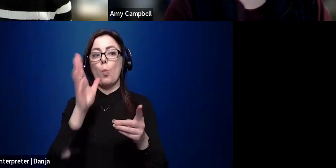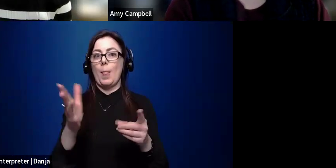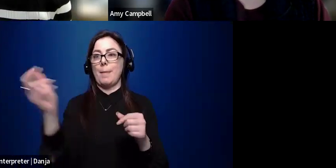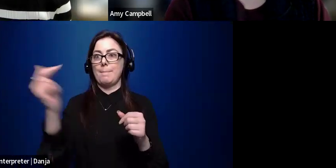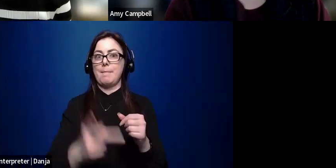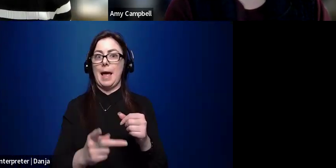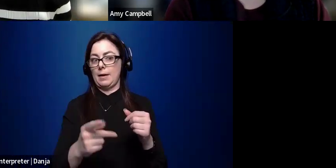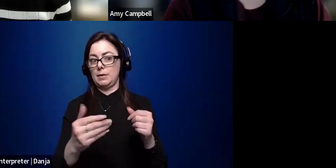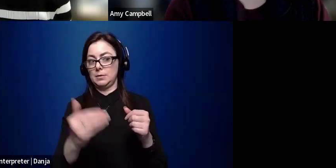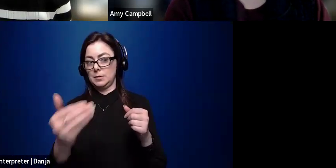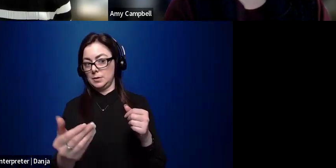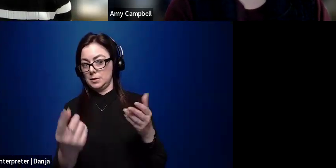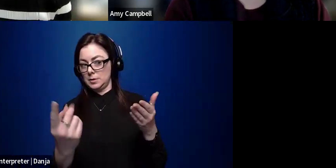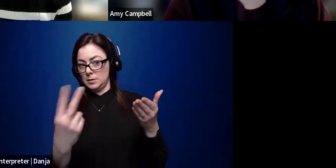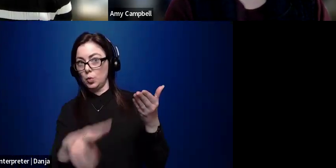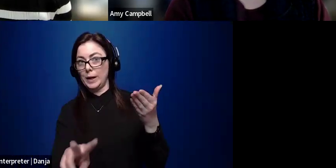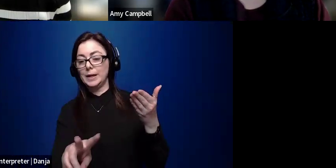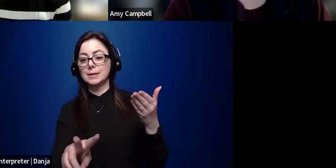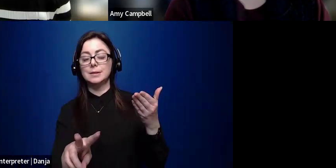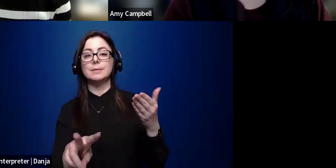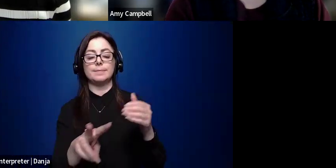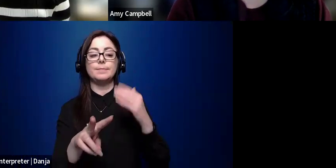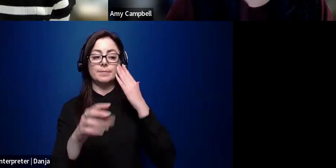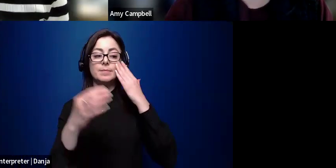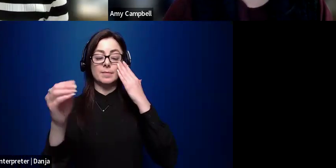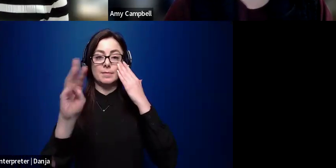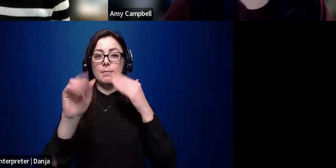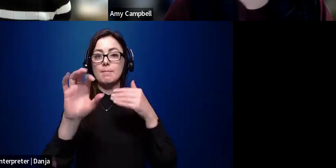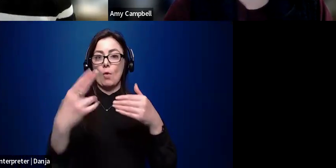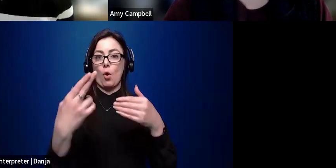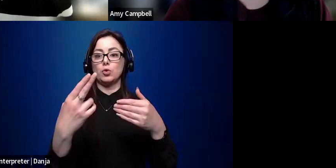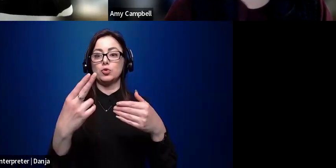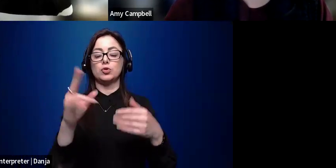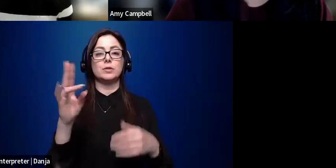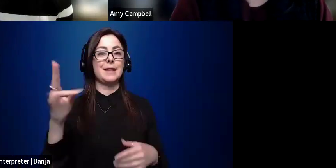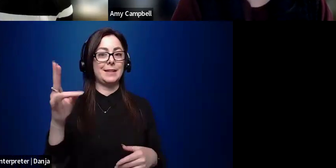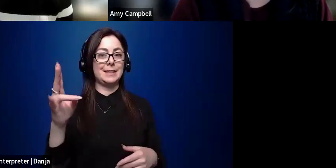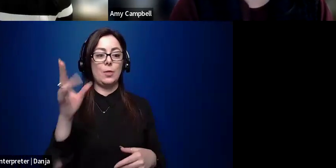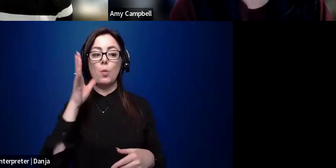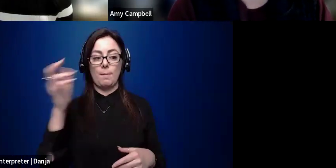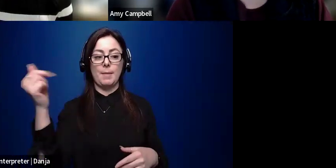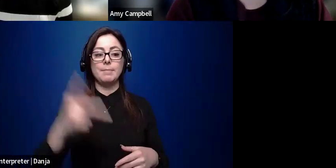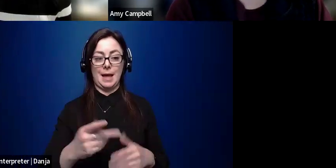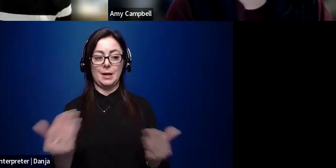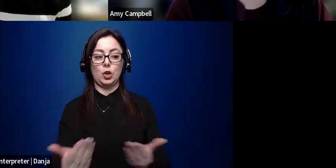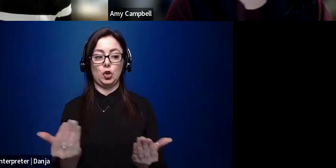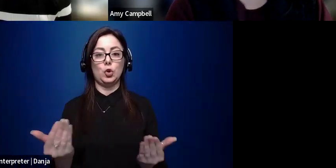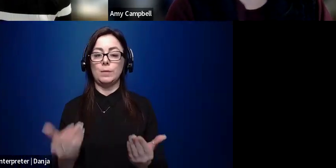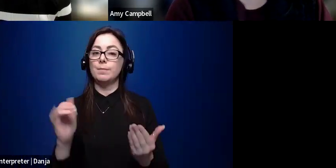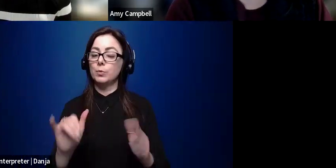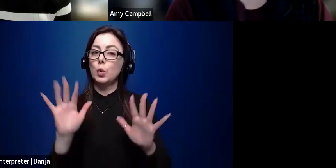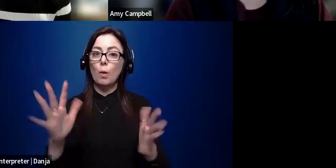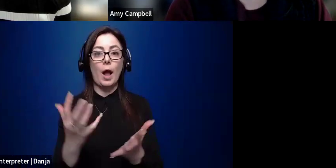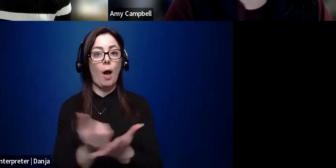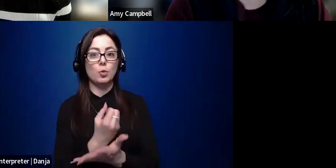also in the middle of March, the same week in March 17th. It's a great time to